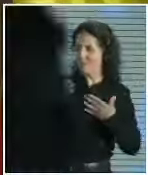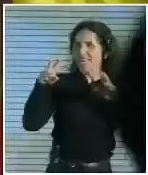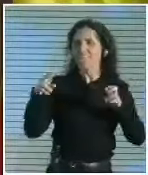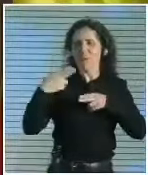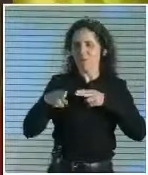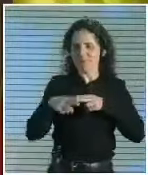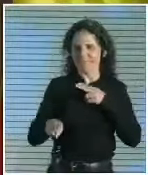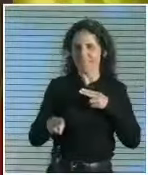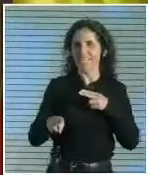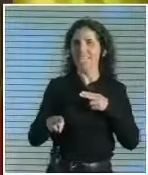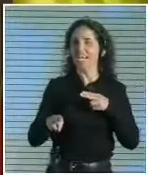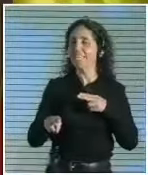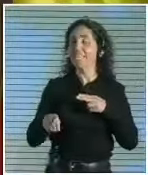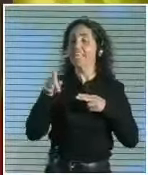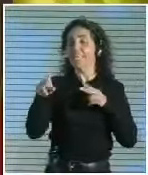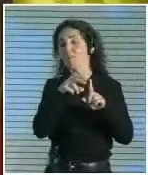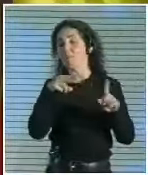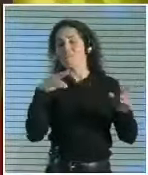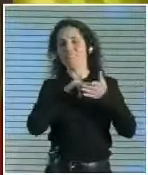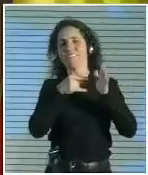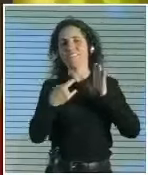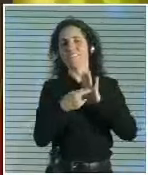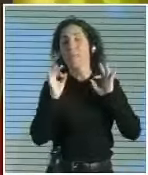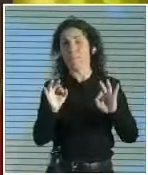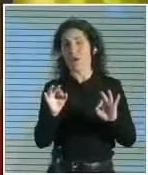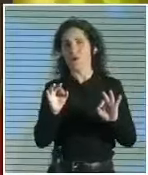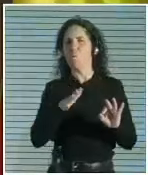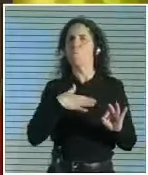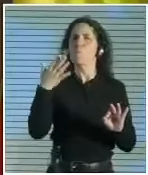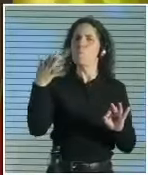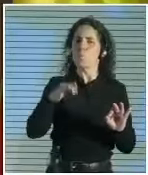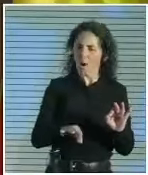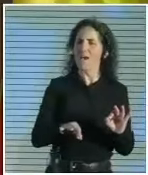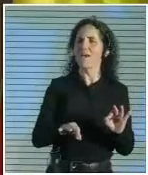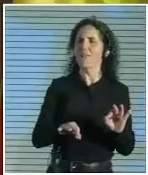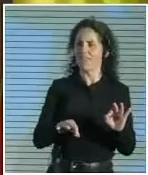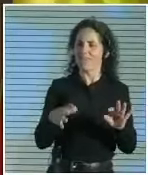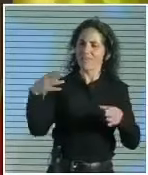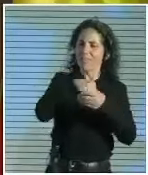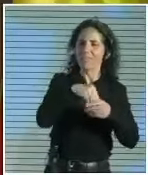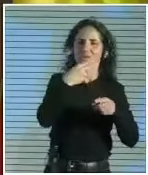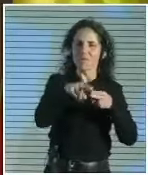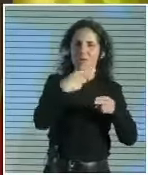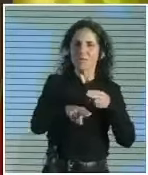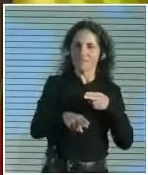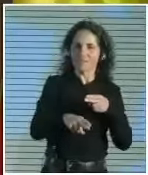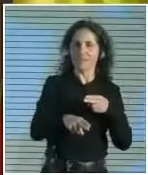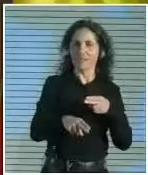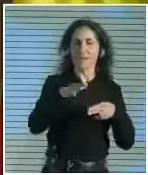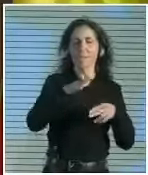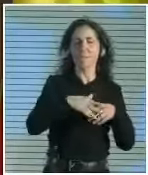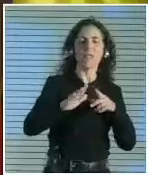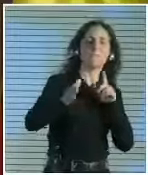be transported into the policies to create more enabling environments. Tono, having heard